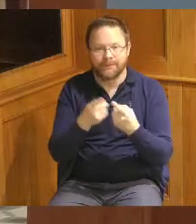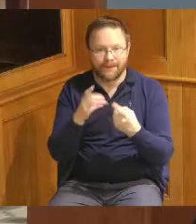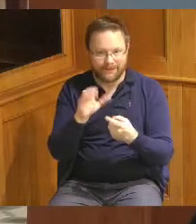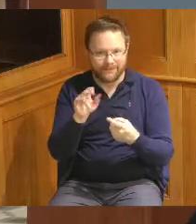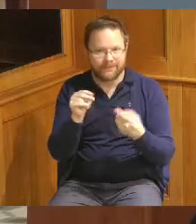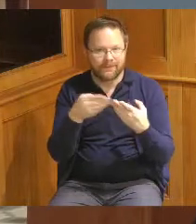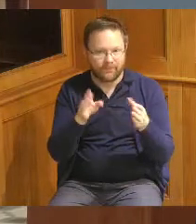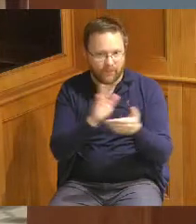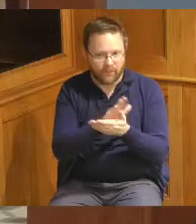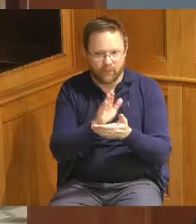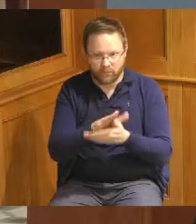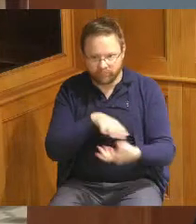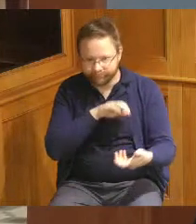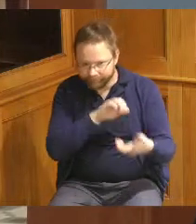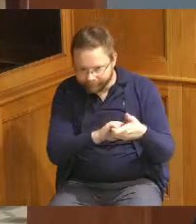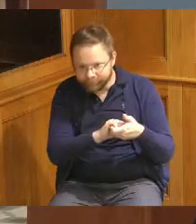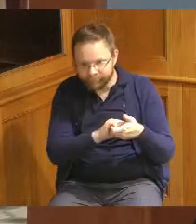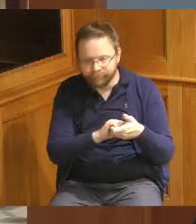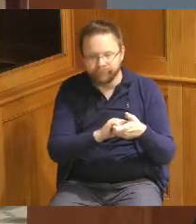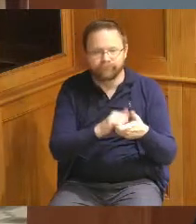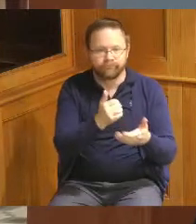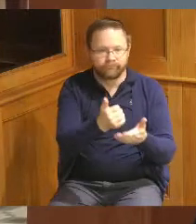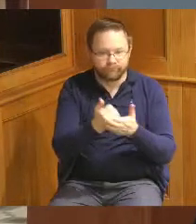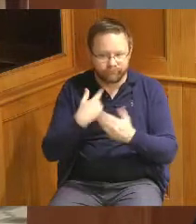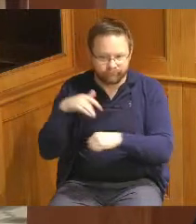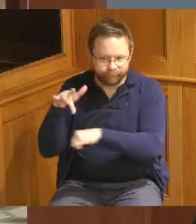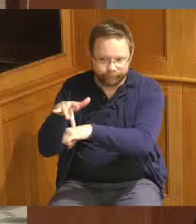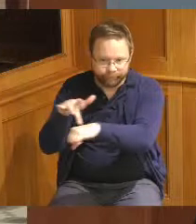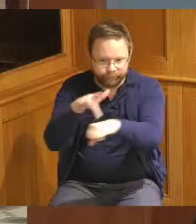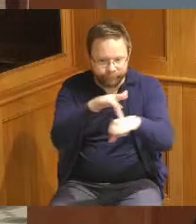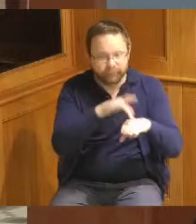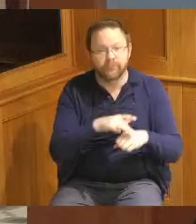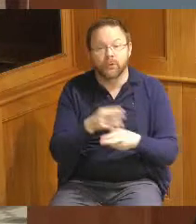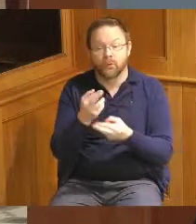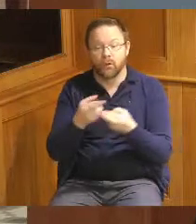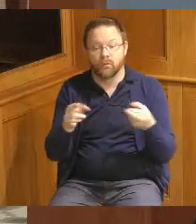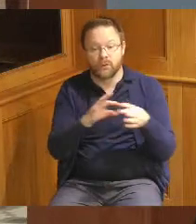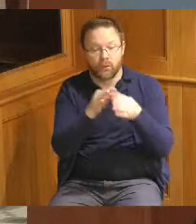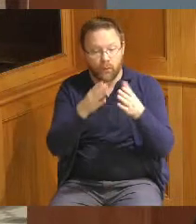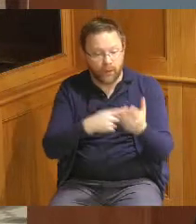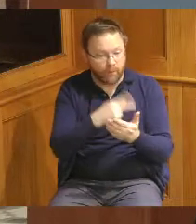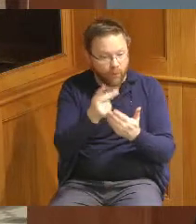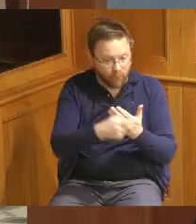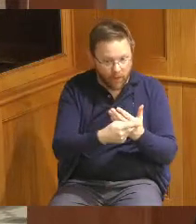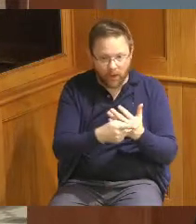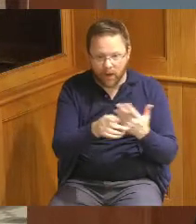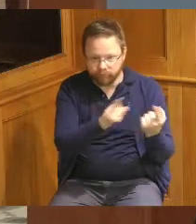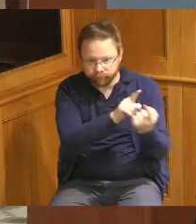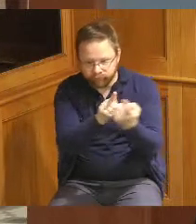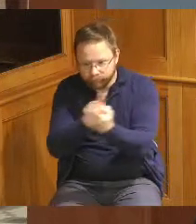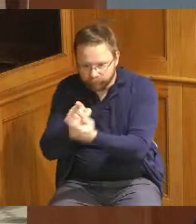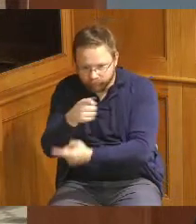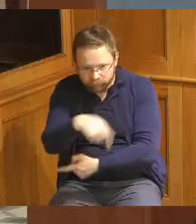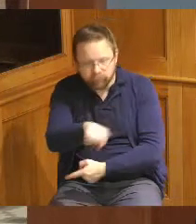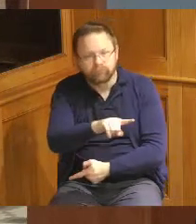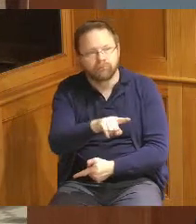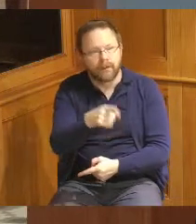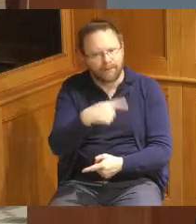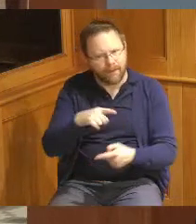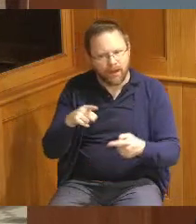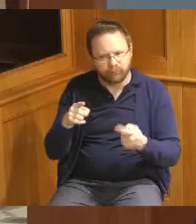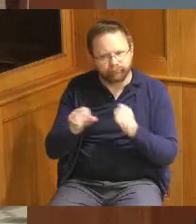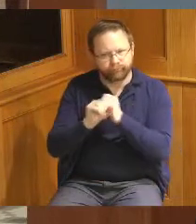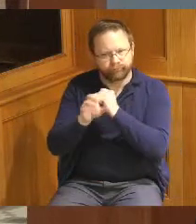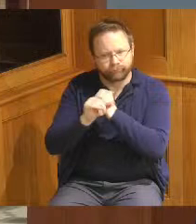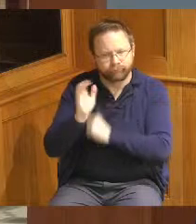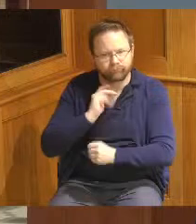Public Schools, and they kind of got us out there. We got into the resource coordinator program, got with the resource coordinators, and they kind of pumped our program,